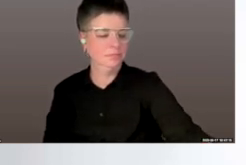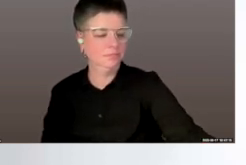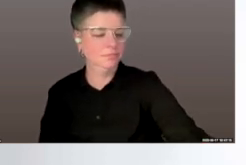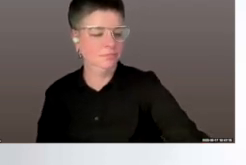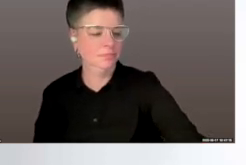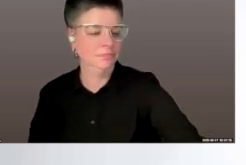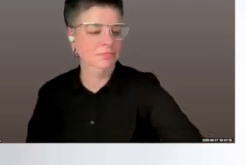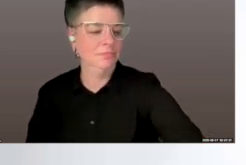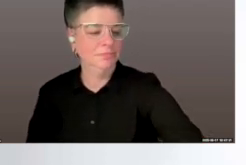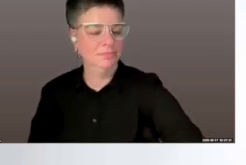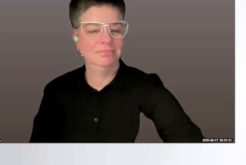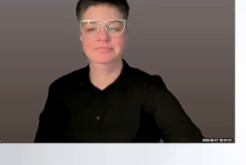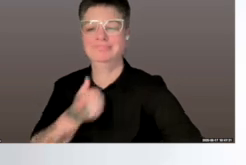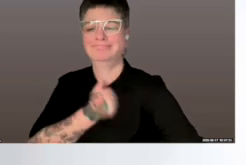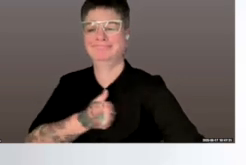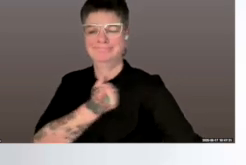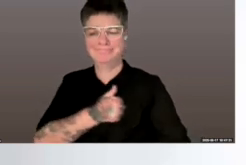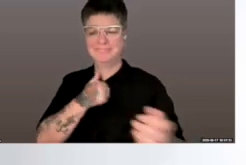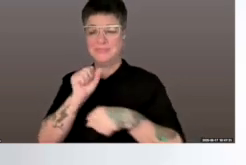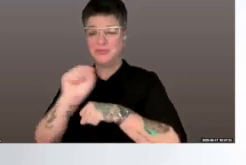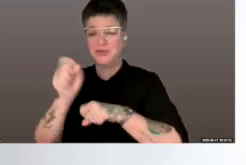Apologies, folks. That's working from home with the dog.